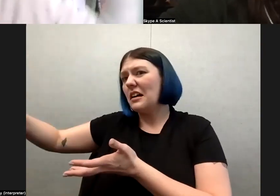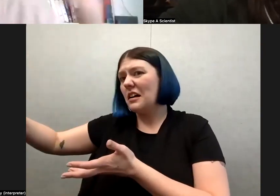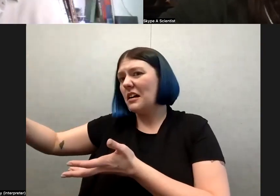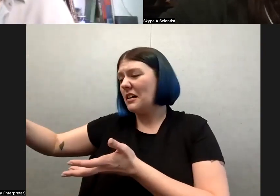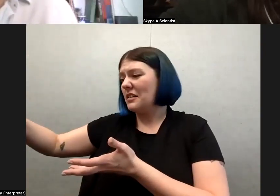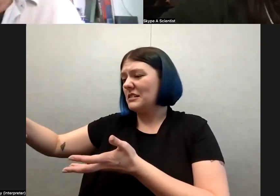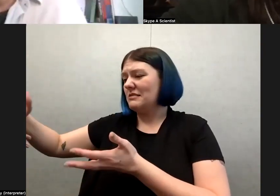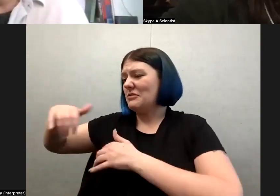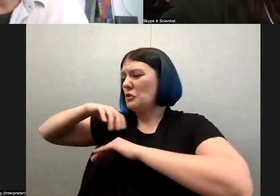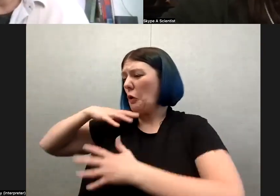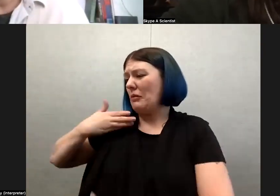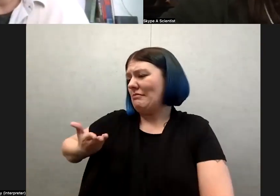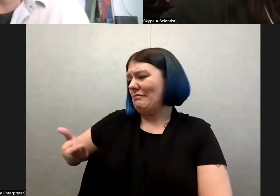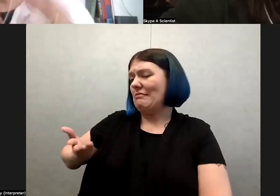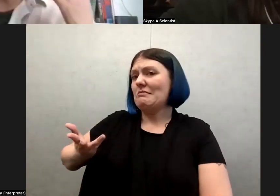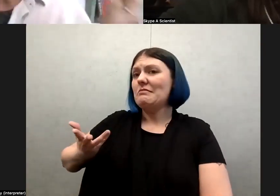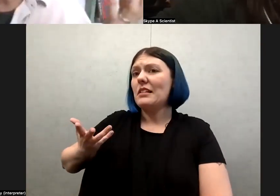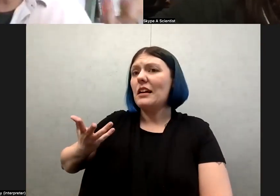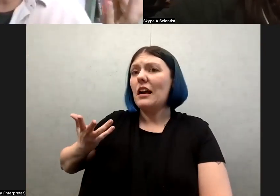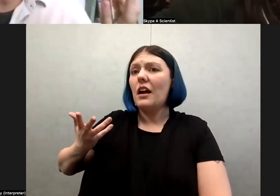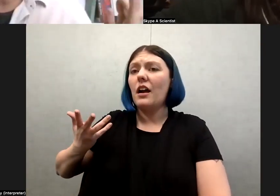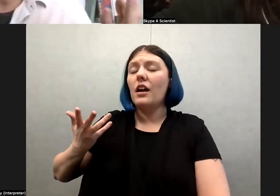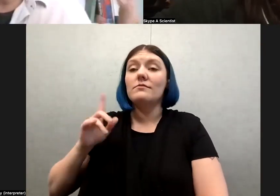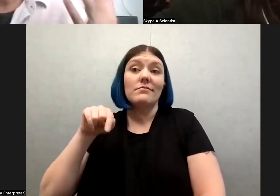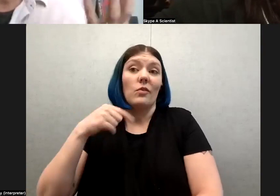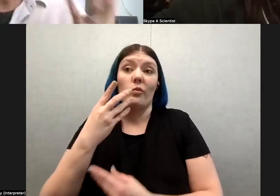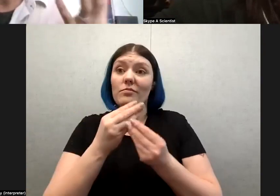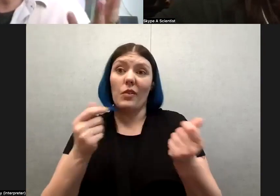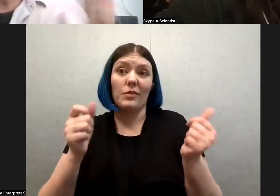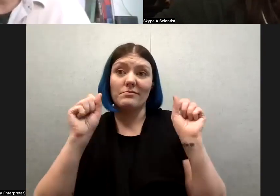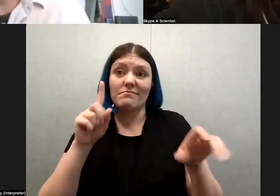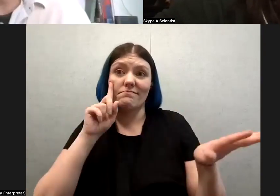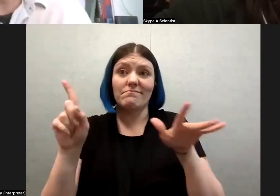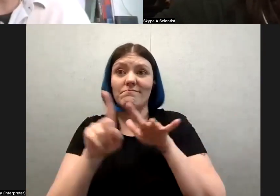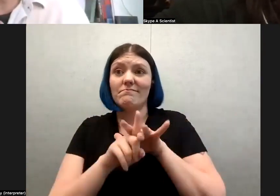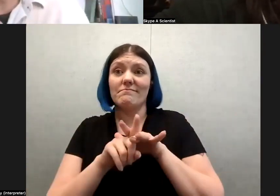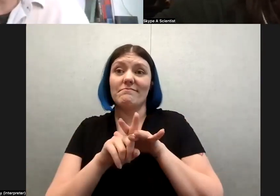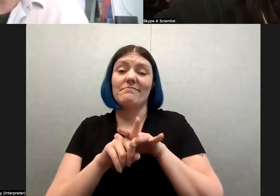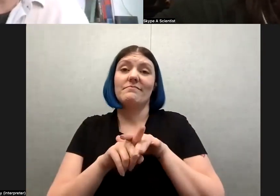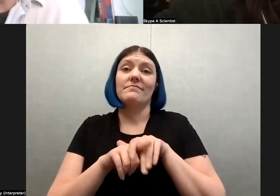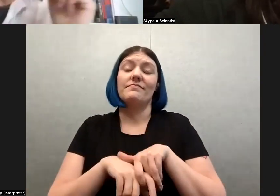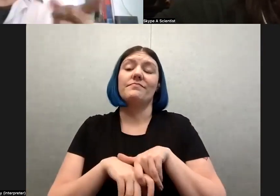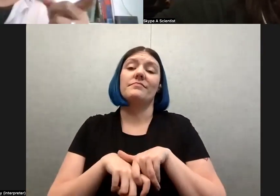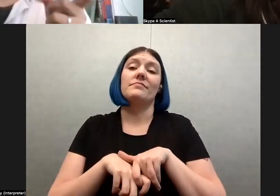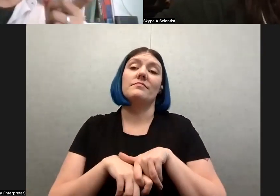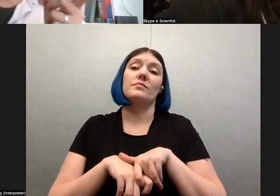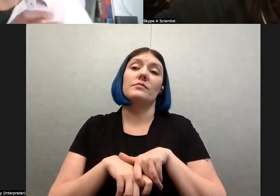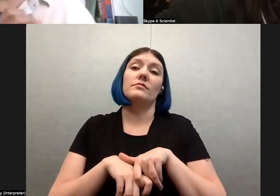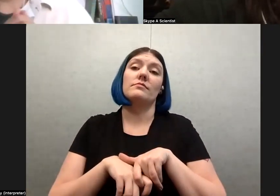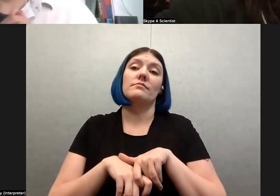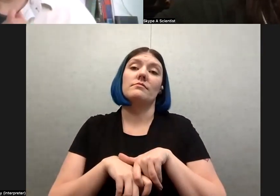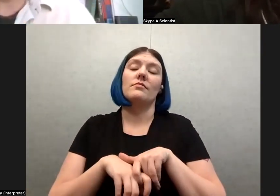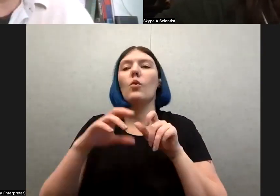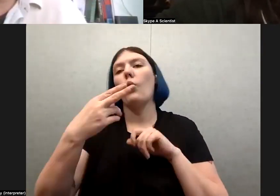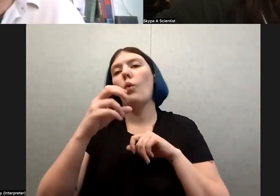of dirt out there. And it was the only solution that they could think of. That's how bad this invasive plant was. So Hole in the Donut is the